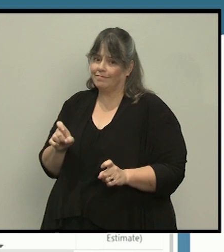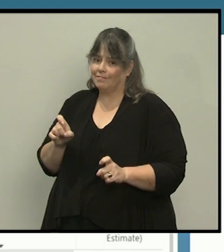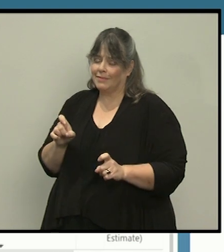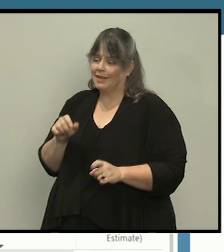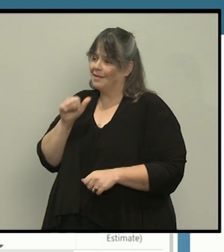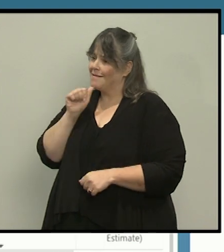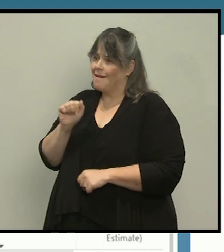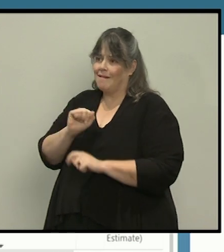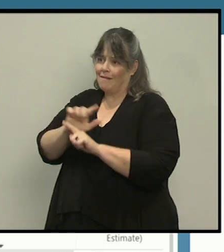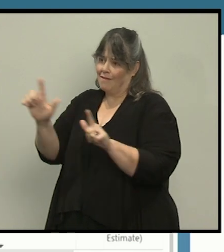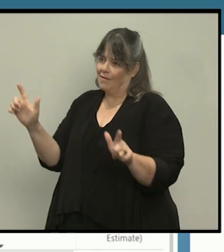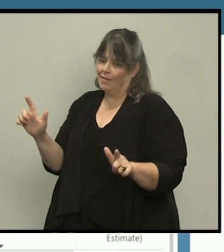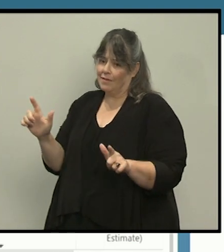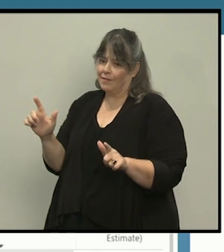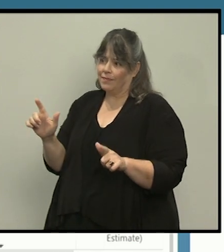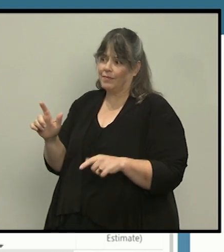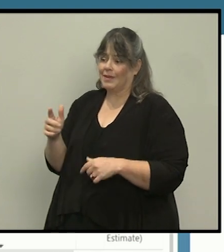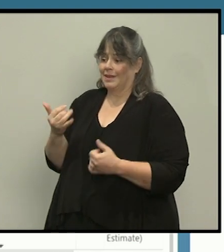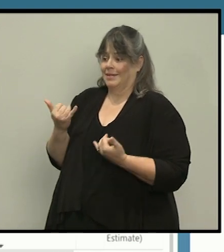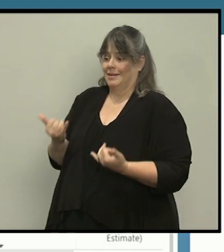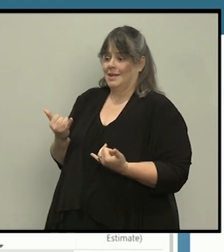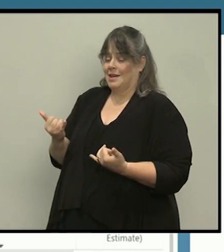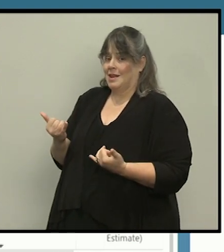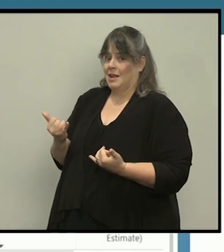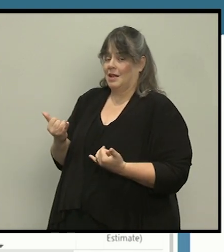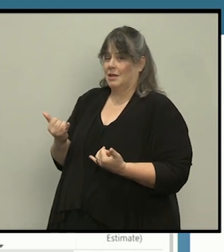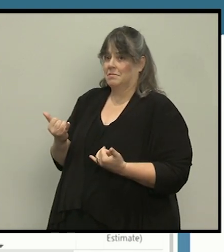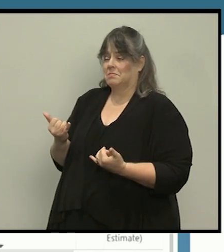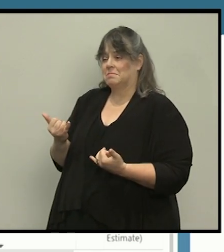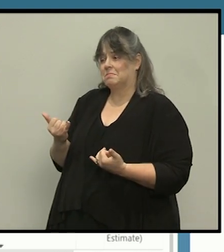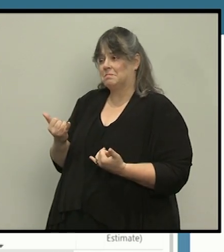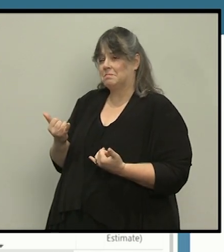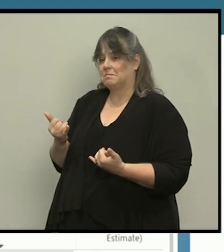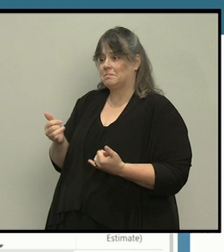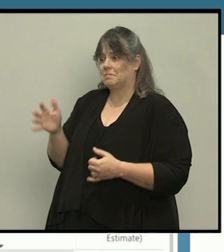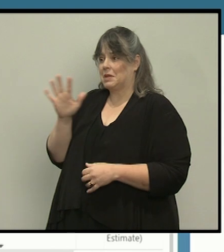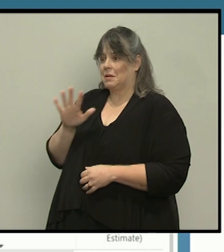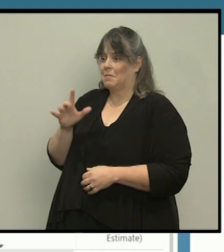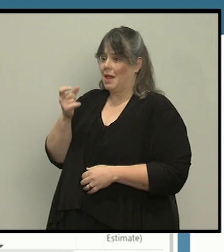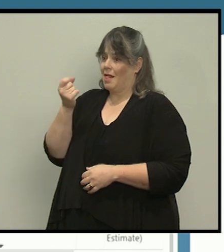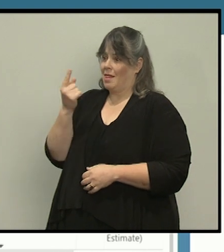nearly everyone. As of today, there are about